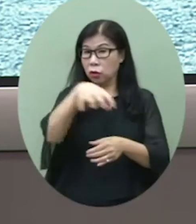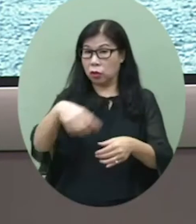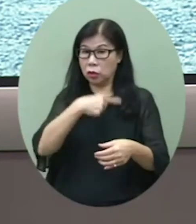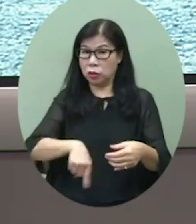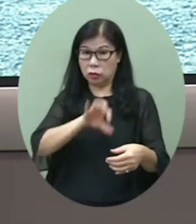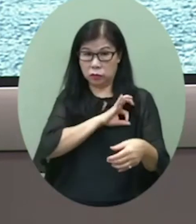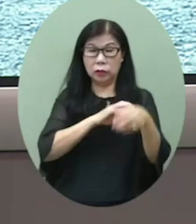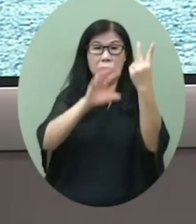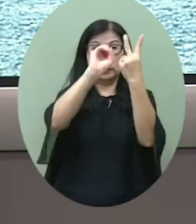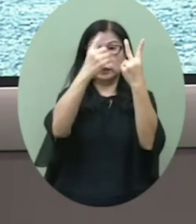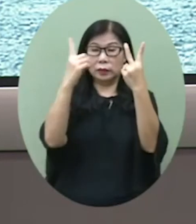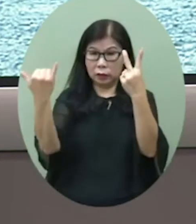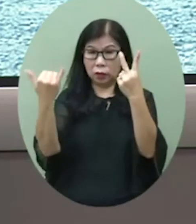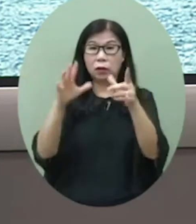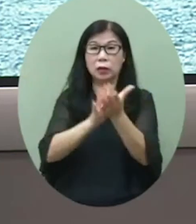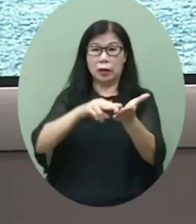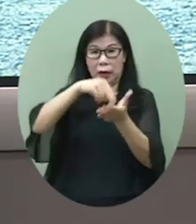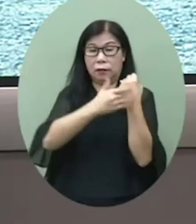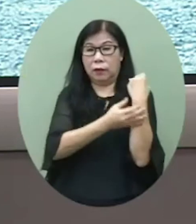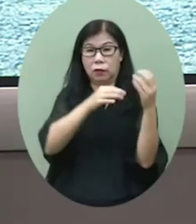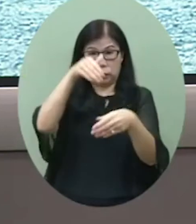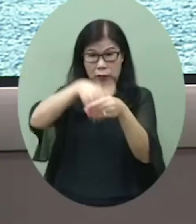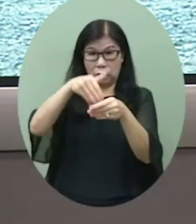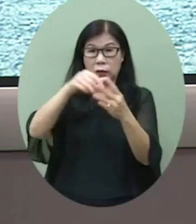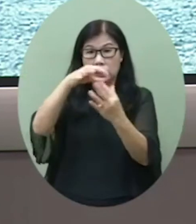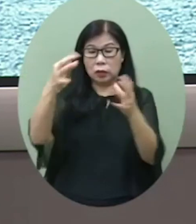you've seen last time, say, at the District Council elections and in the